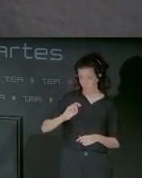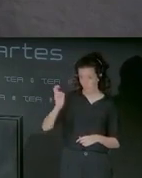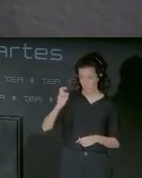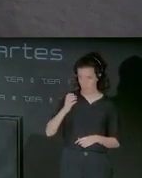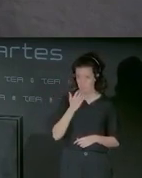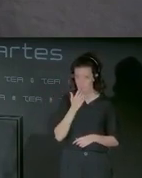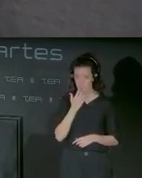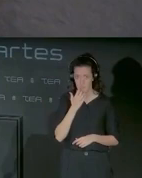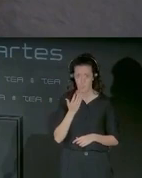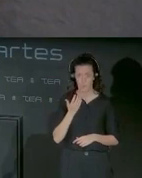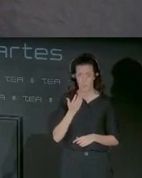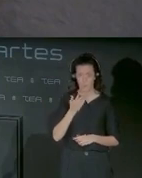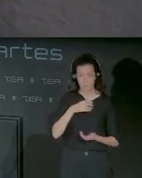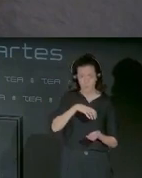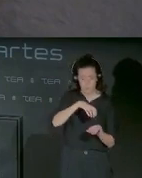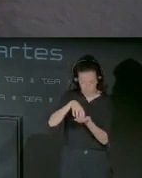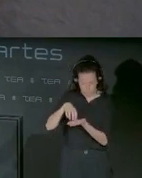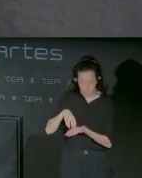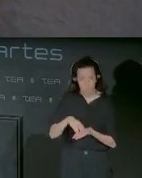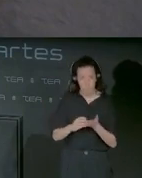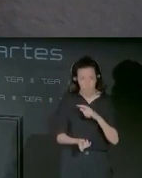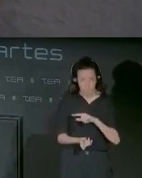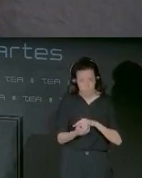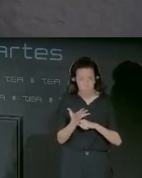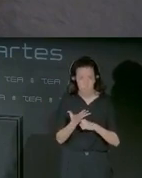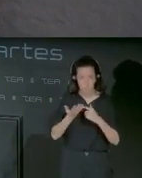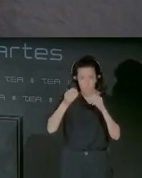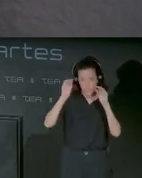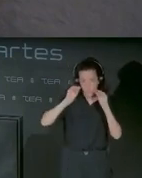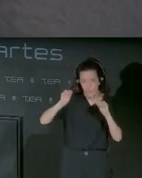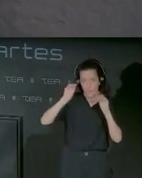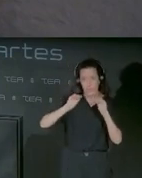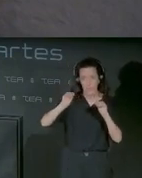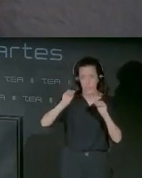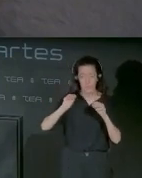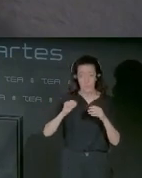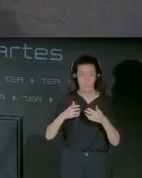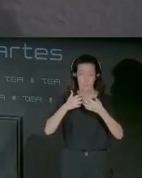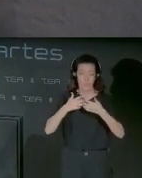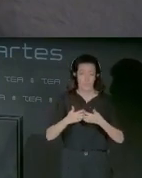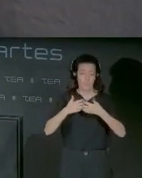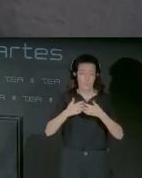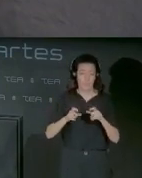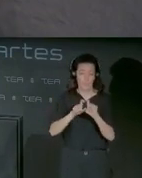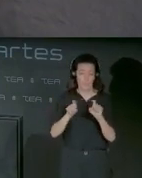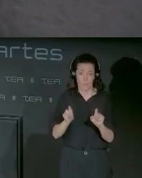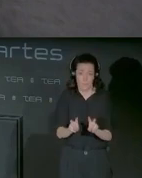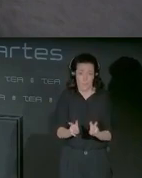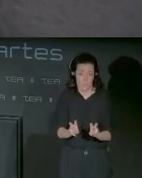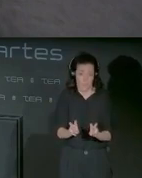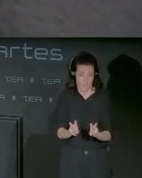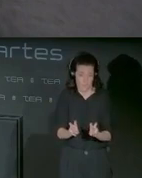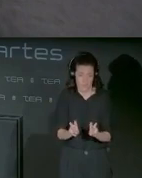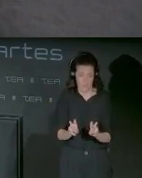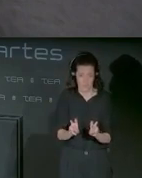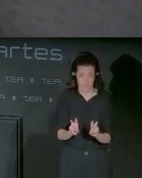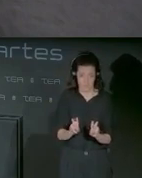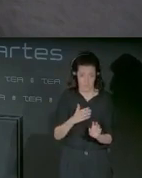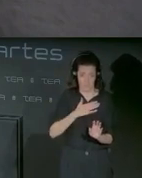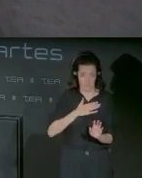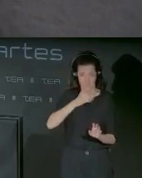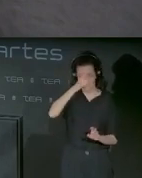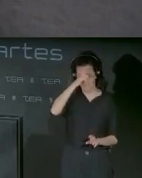Germany, of course. It's a relatively new industry, so a lot of infrastructure still has to fall into place, unlike other places,